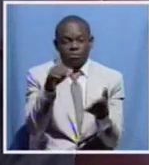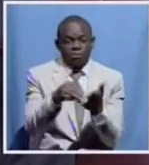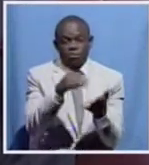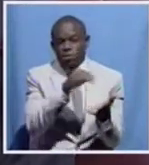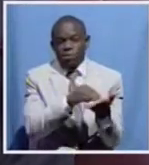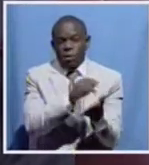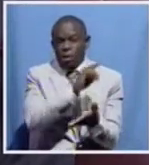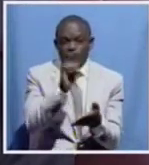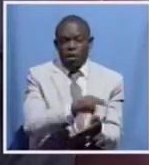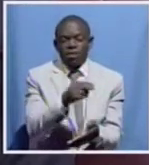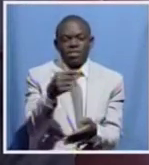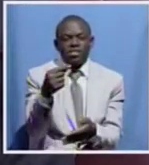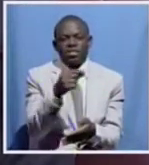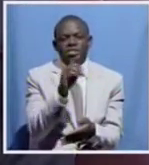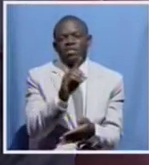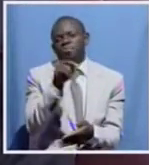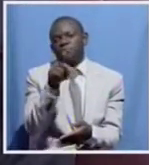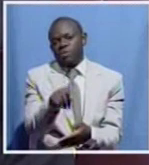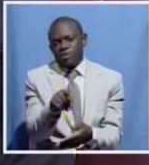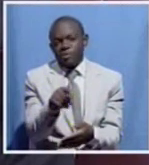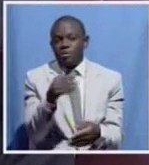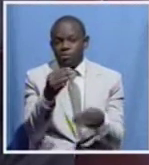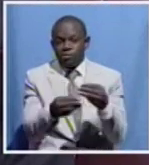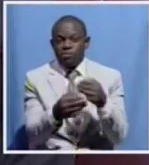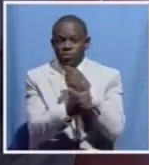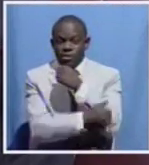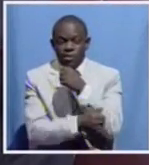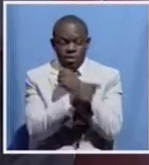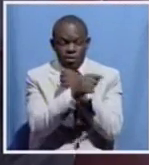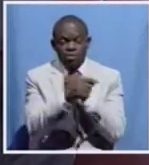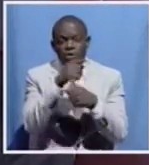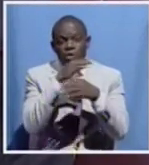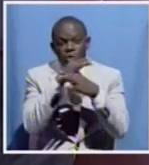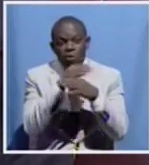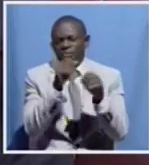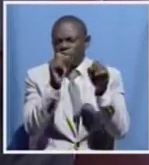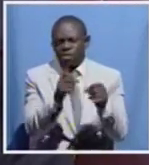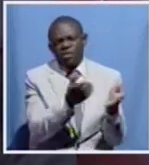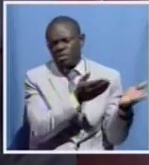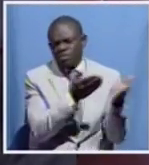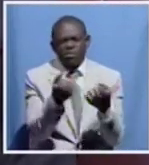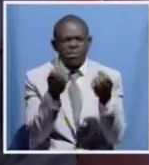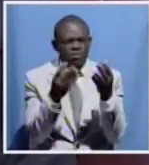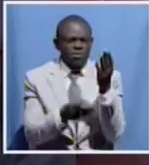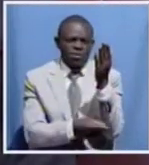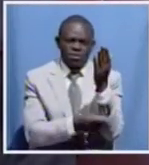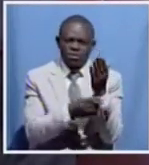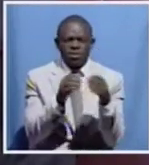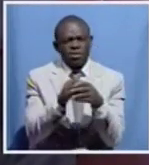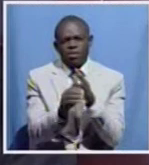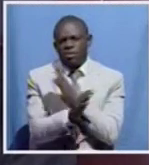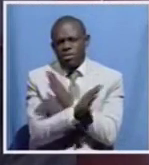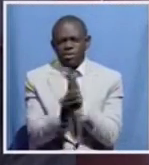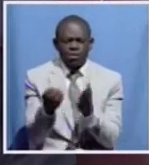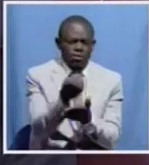seems explicitly clear that they have a lot to offer in terms of diplomacy and